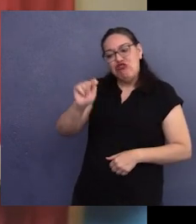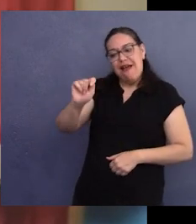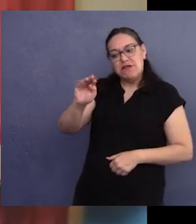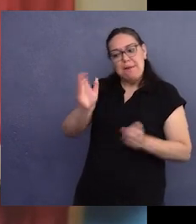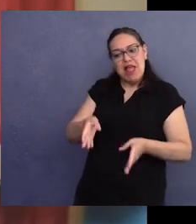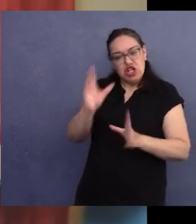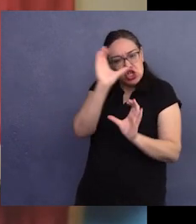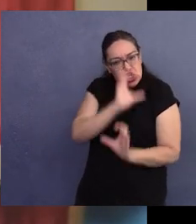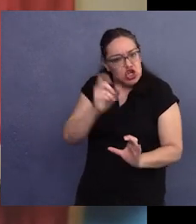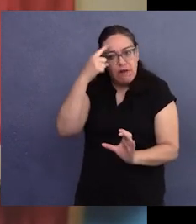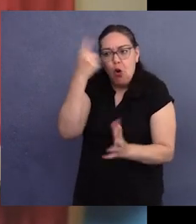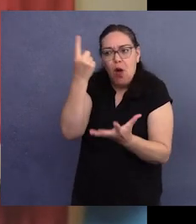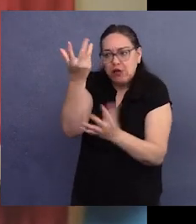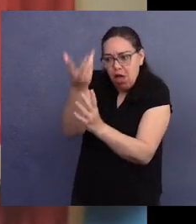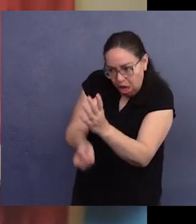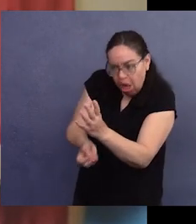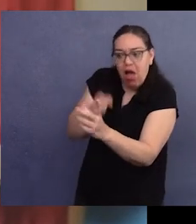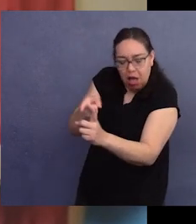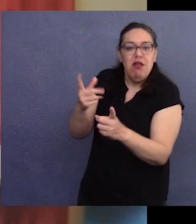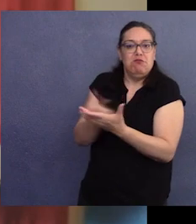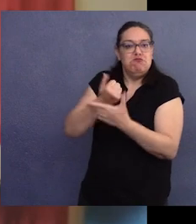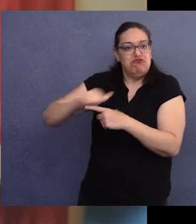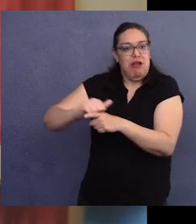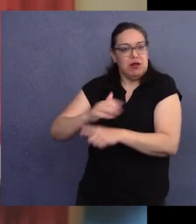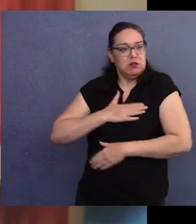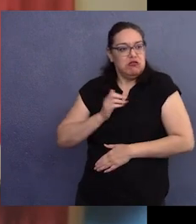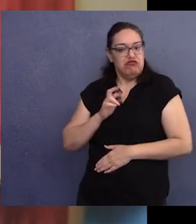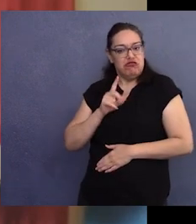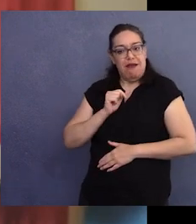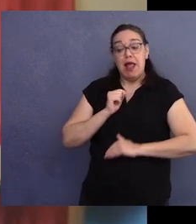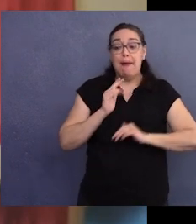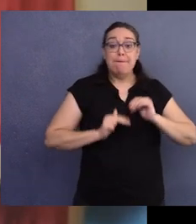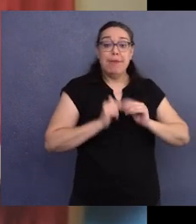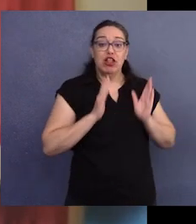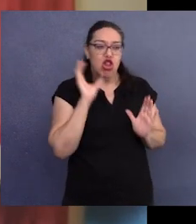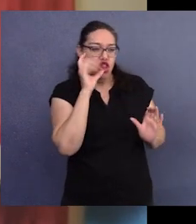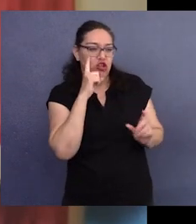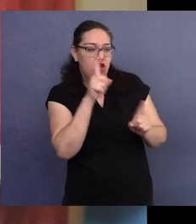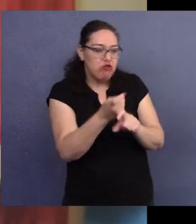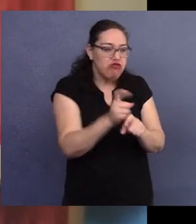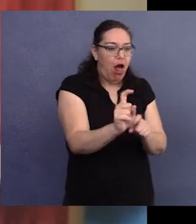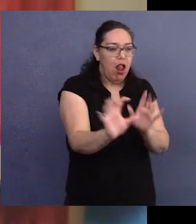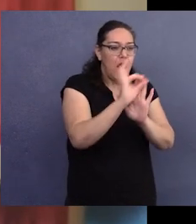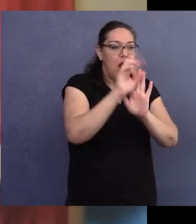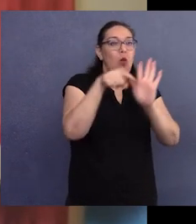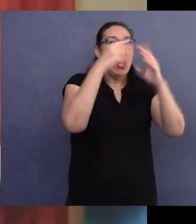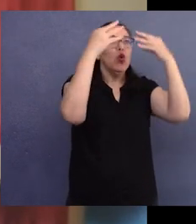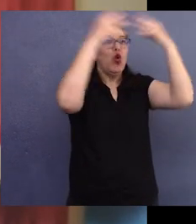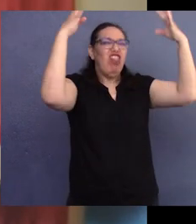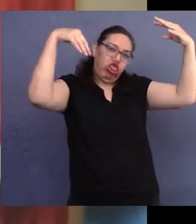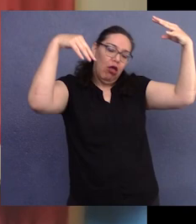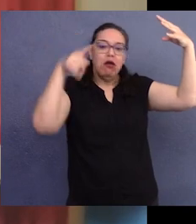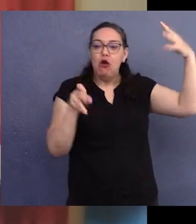what is not there to practice his craft. A builder looks for the rotten hole where the roof caved in. A